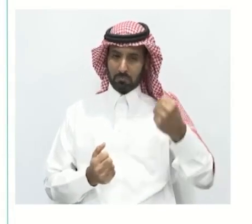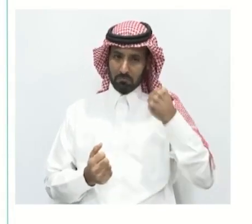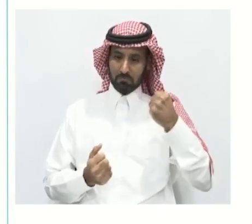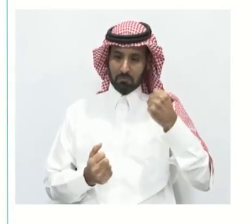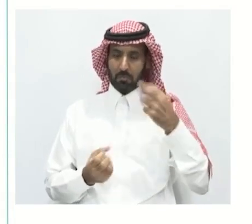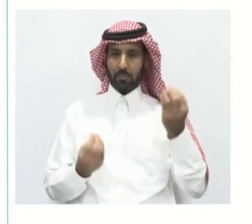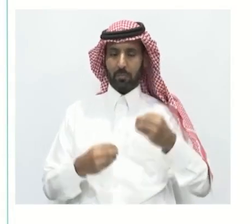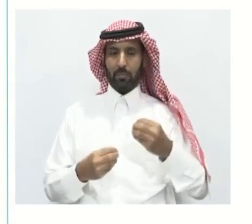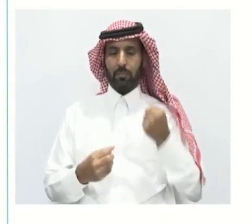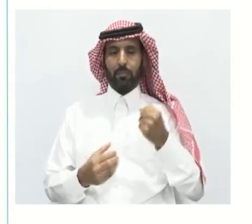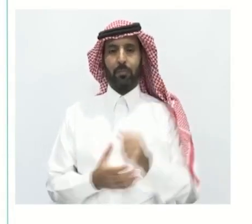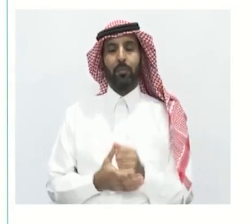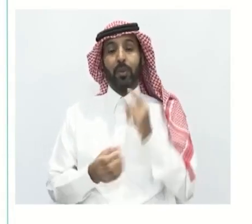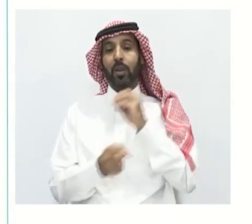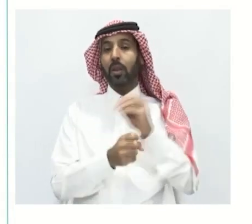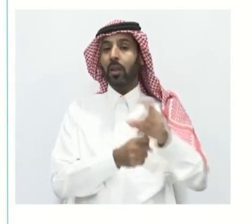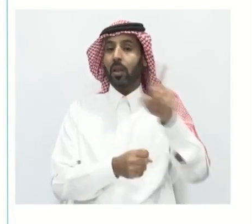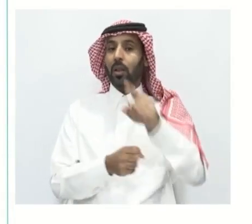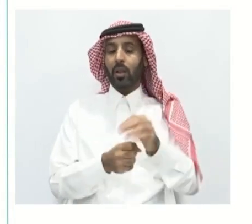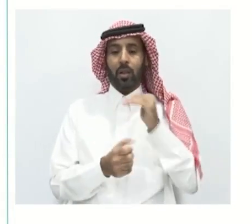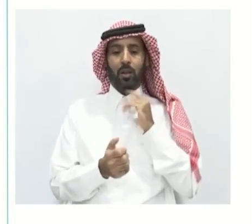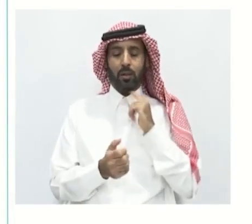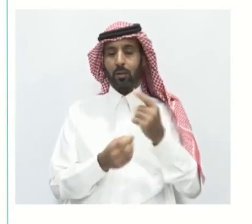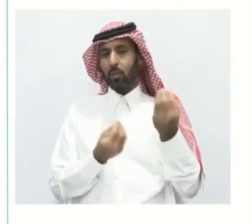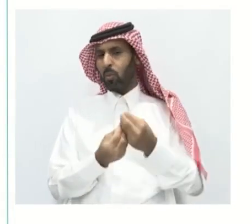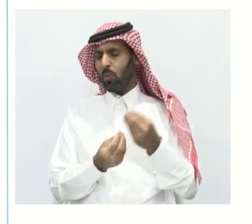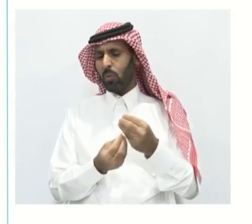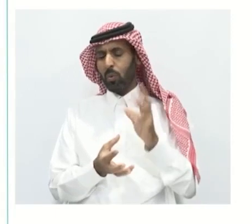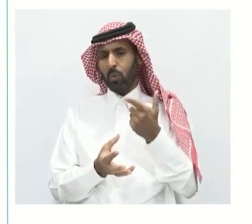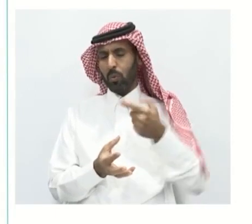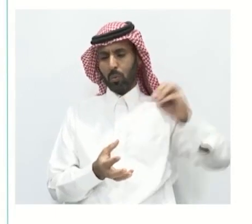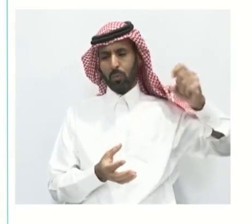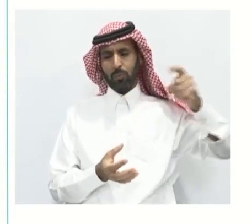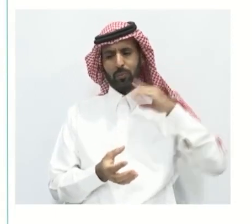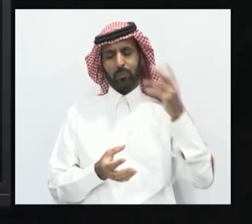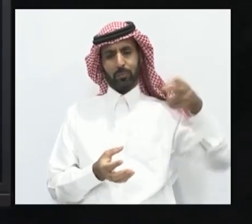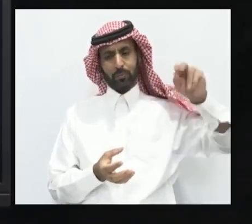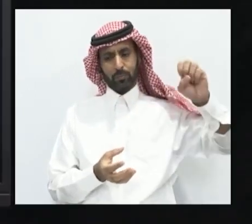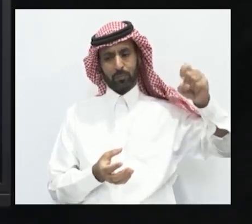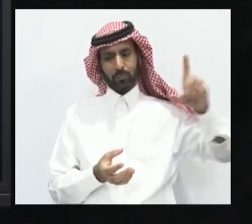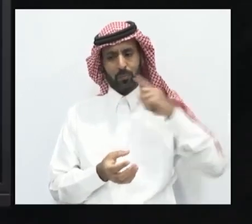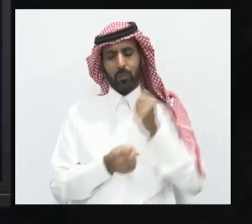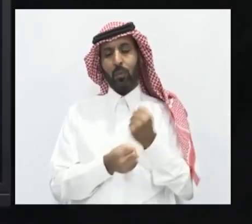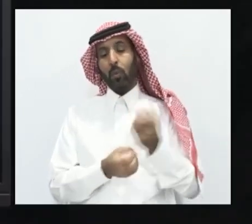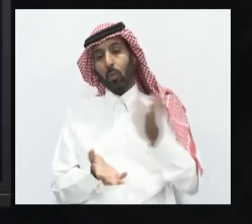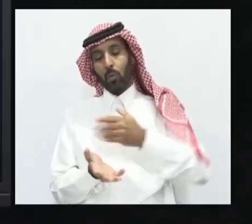has more energy. So give me a question and answer using used to or